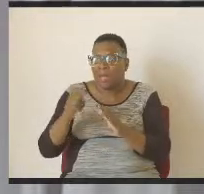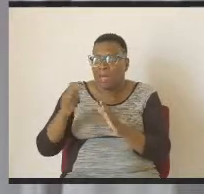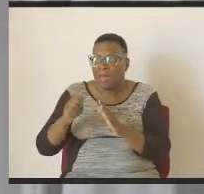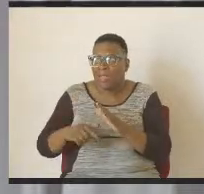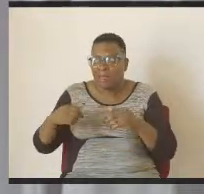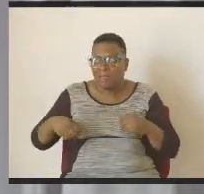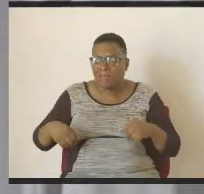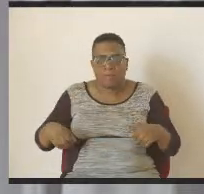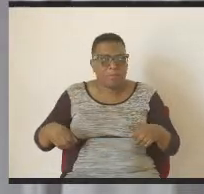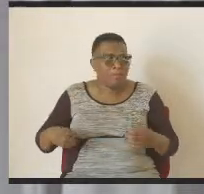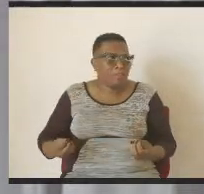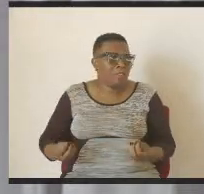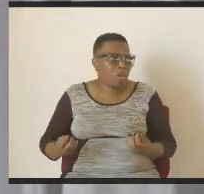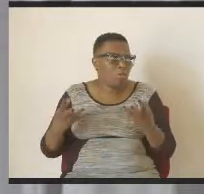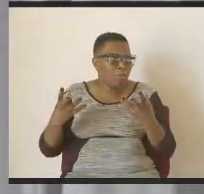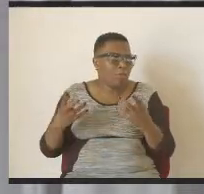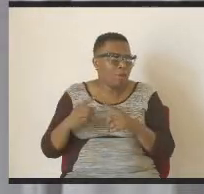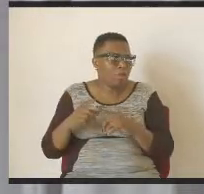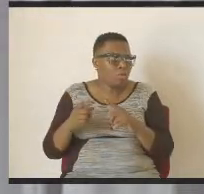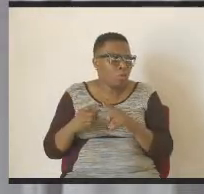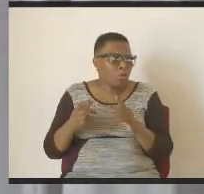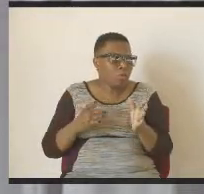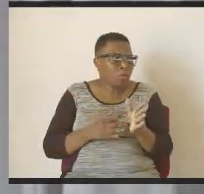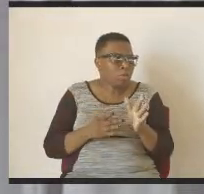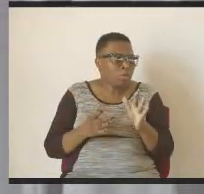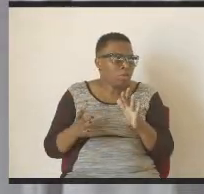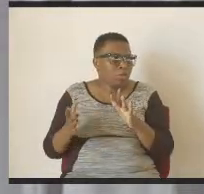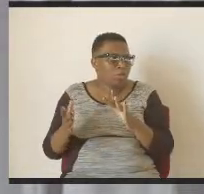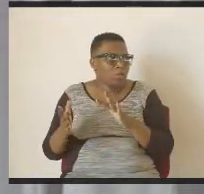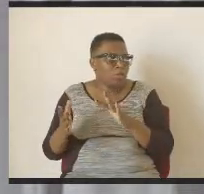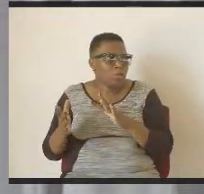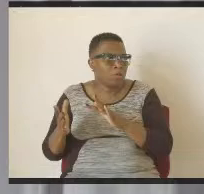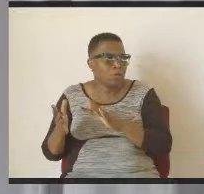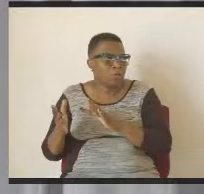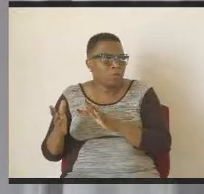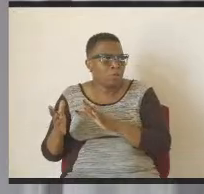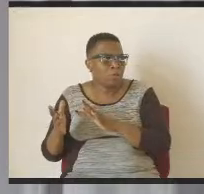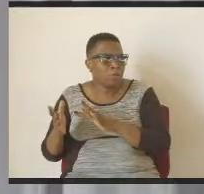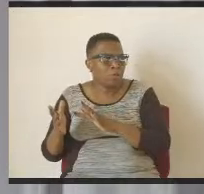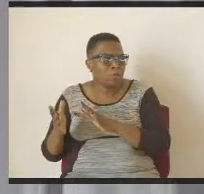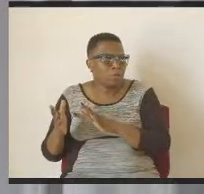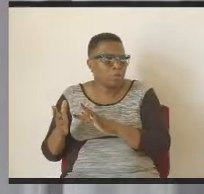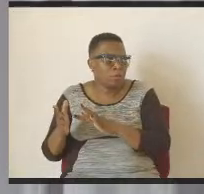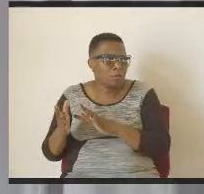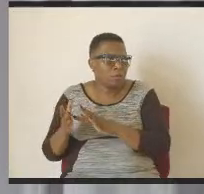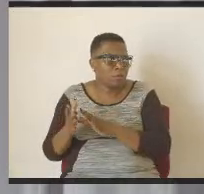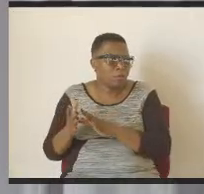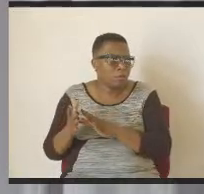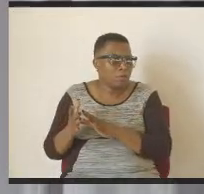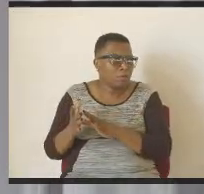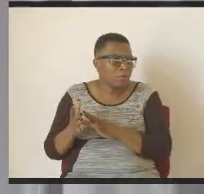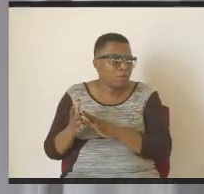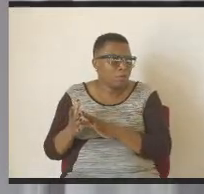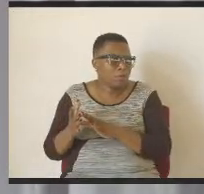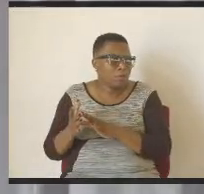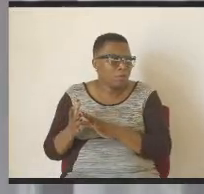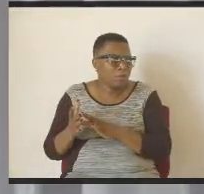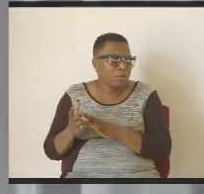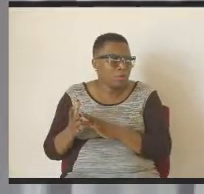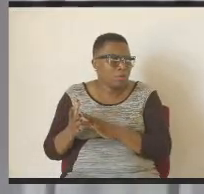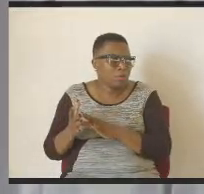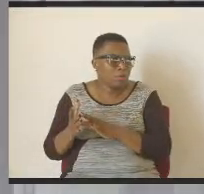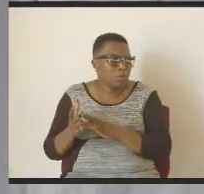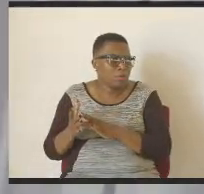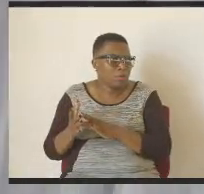sacrifice when Jesus gave his own? Amen.